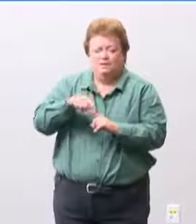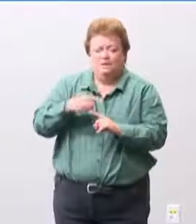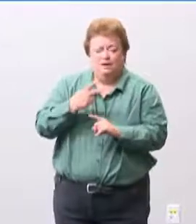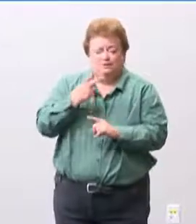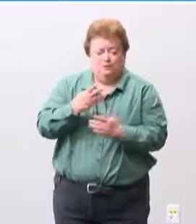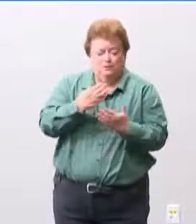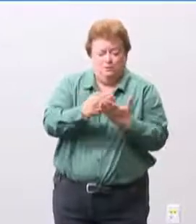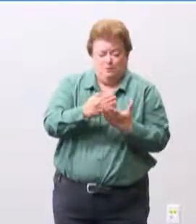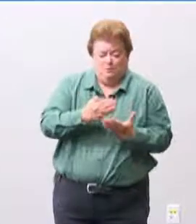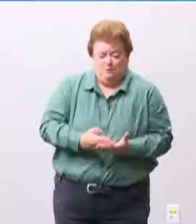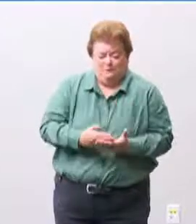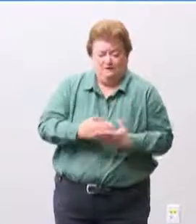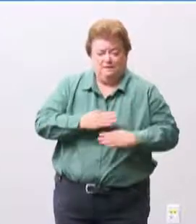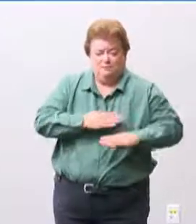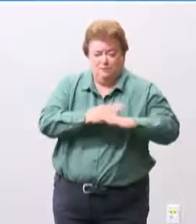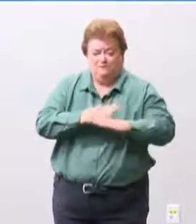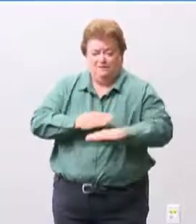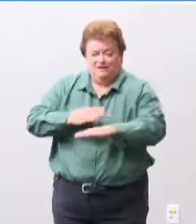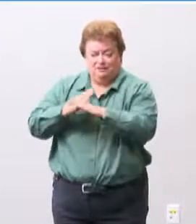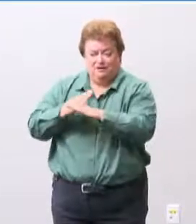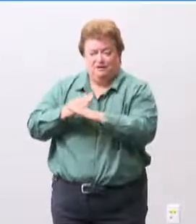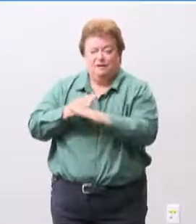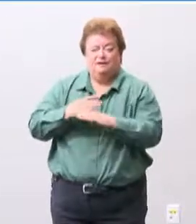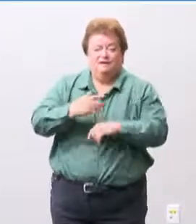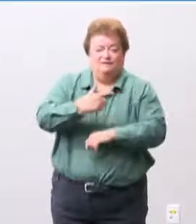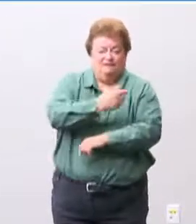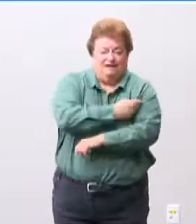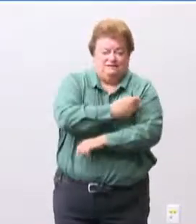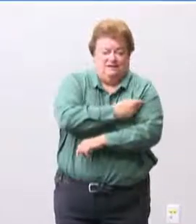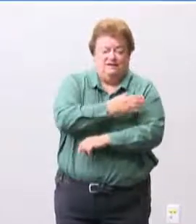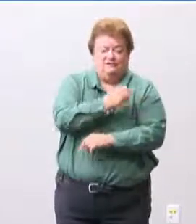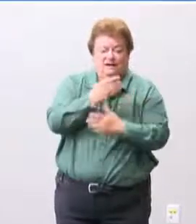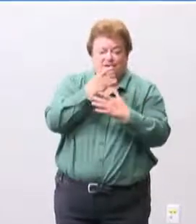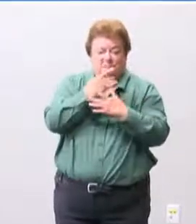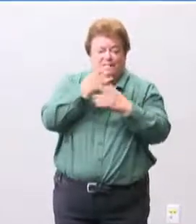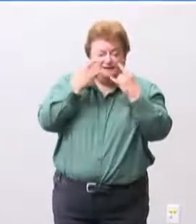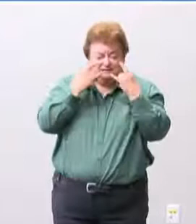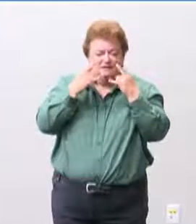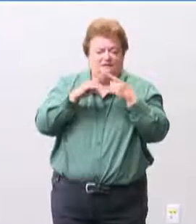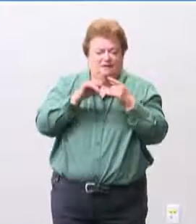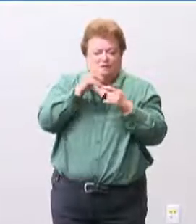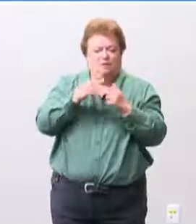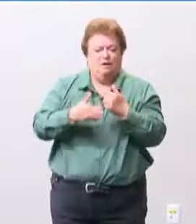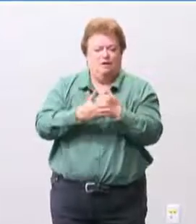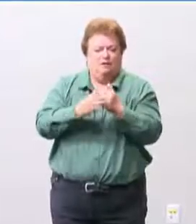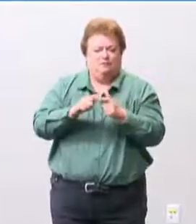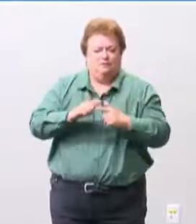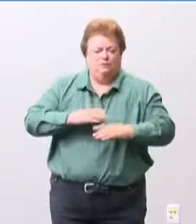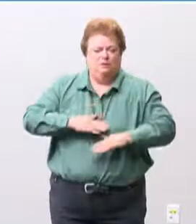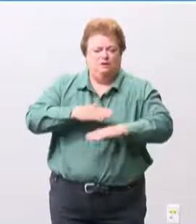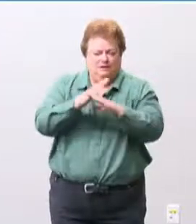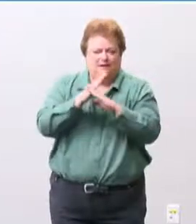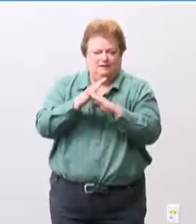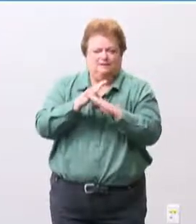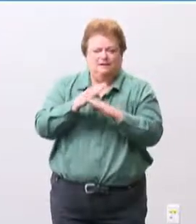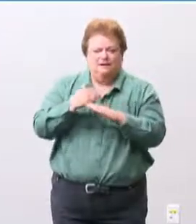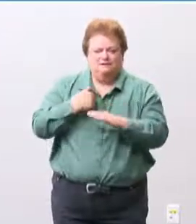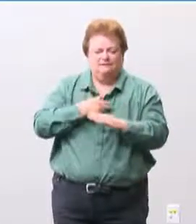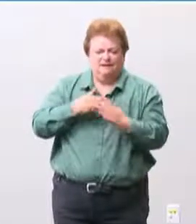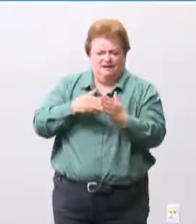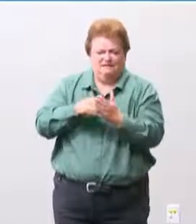strategies, vaccination and masking, to protect our community and help us get through this surge driven by the Delta